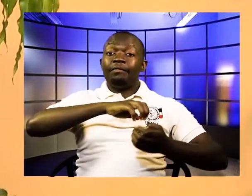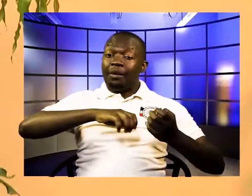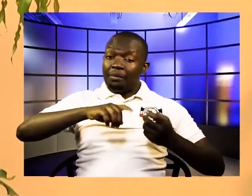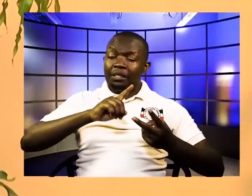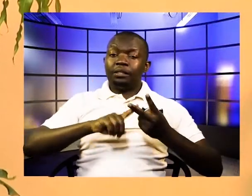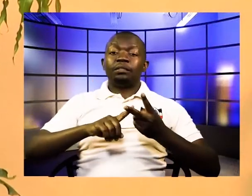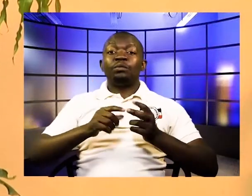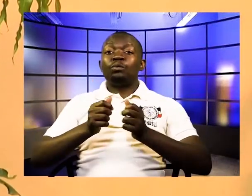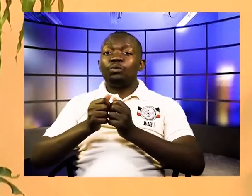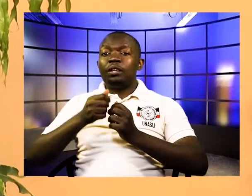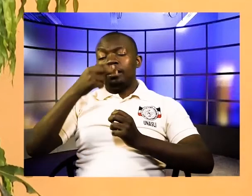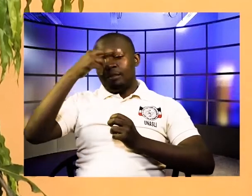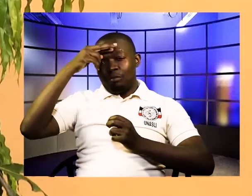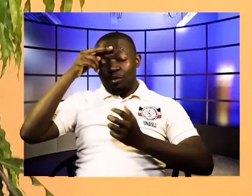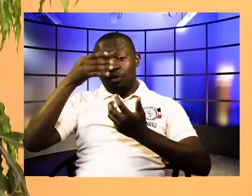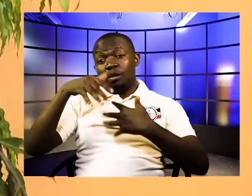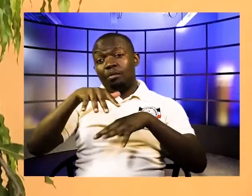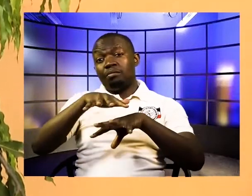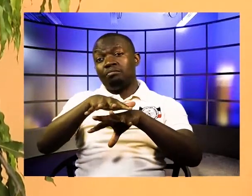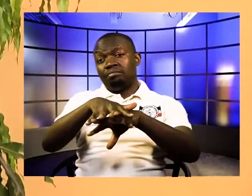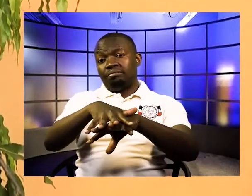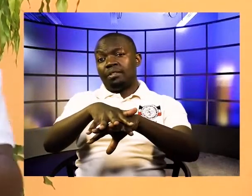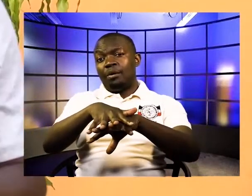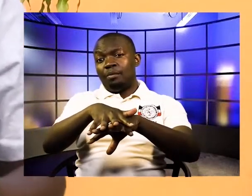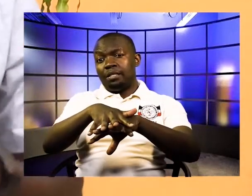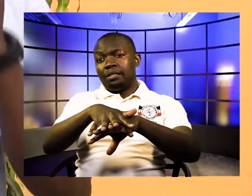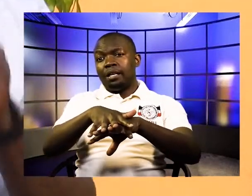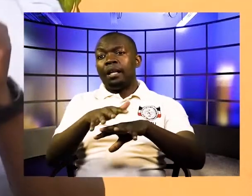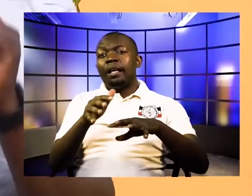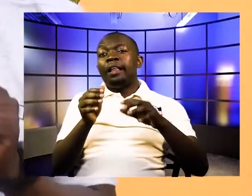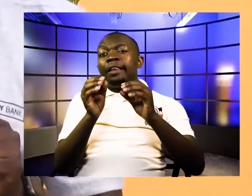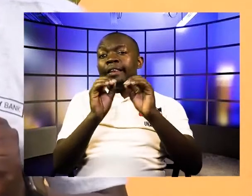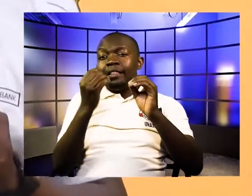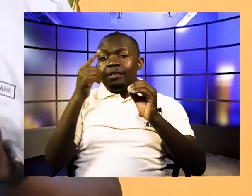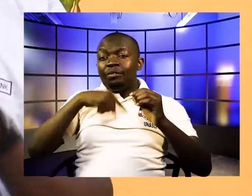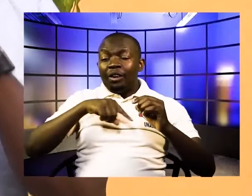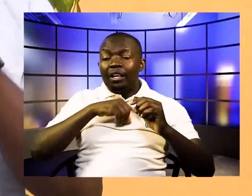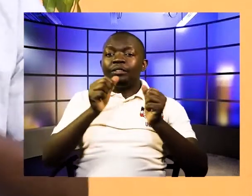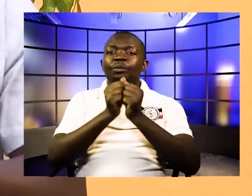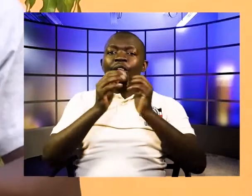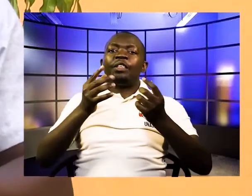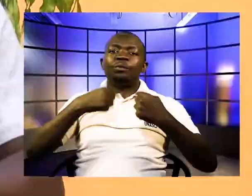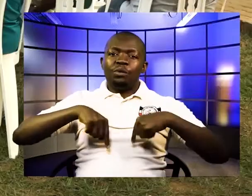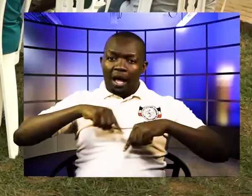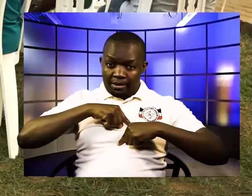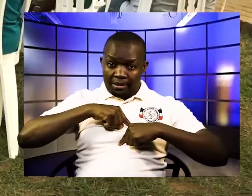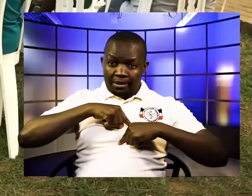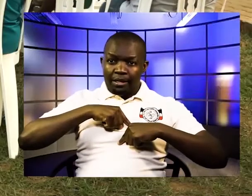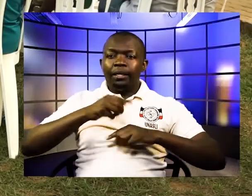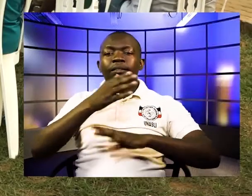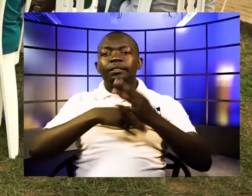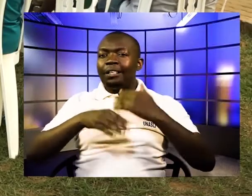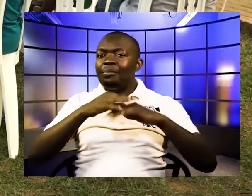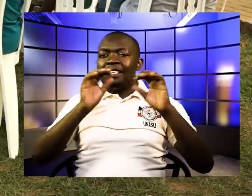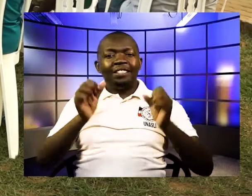Remember, nothing for us without us. Disability is not inability. Thank you so much